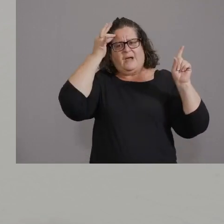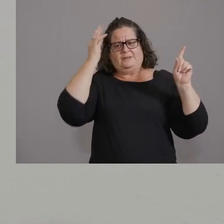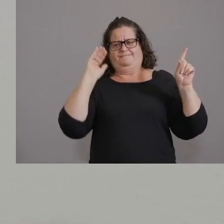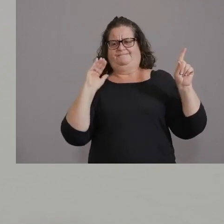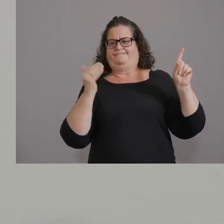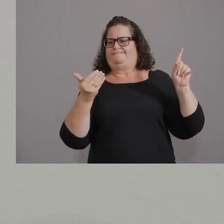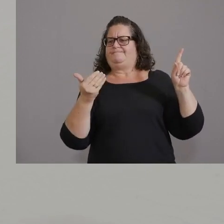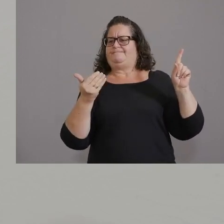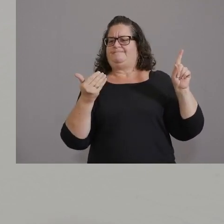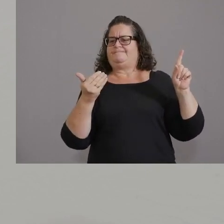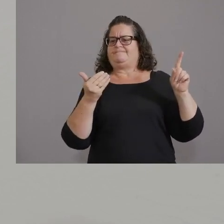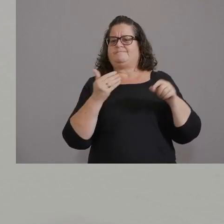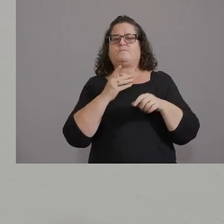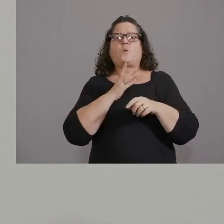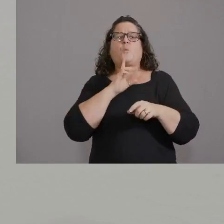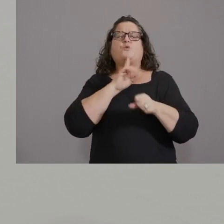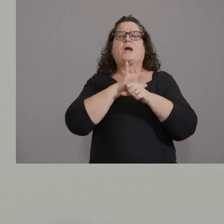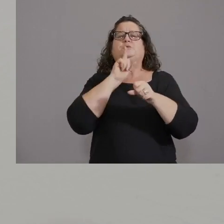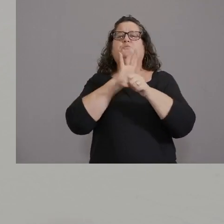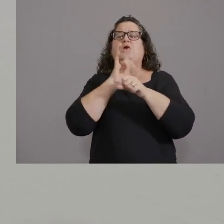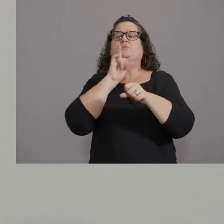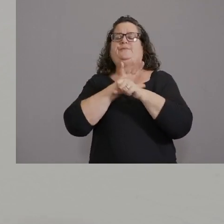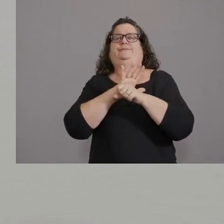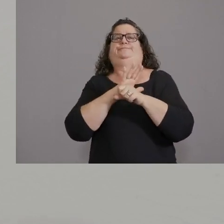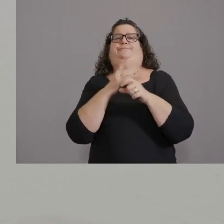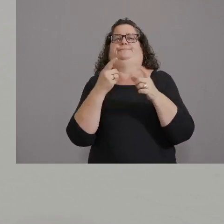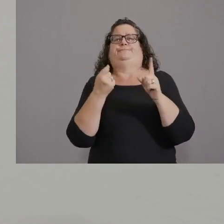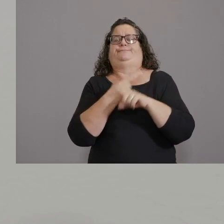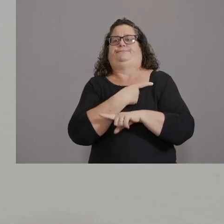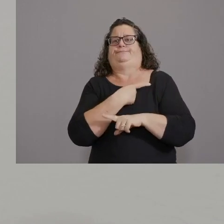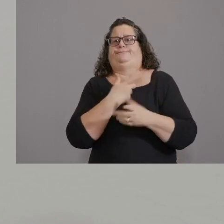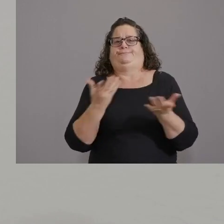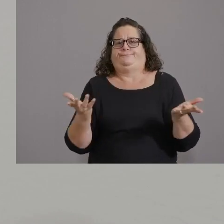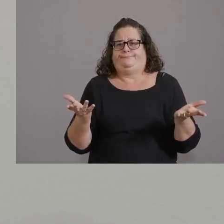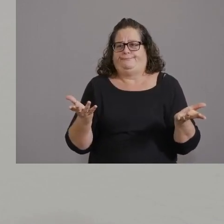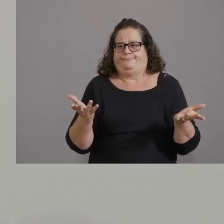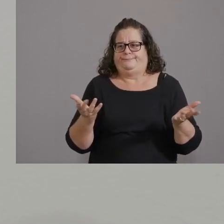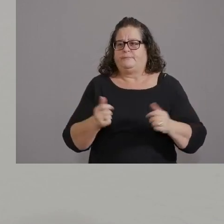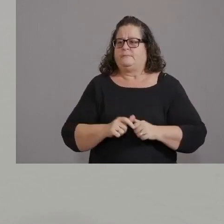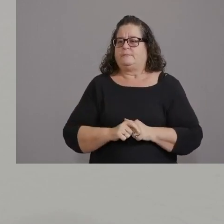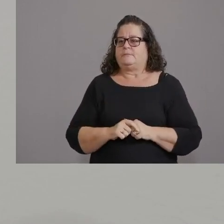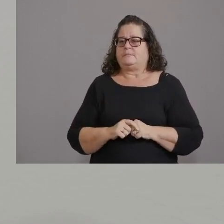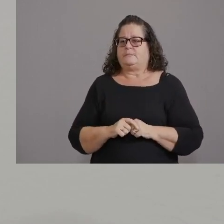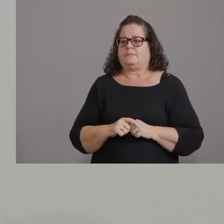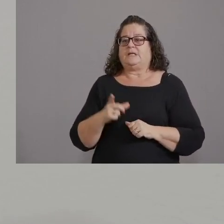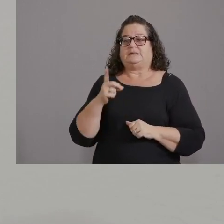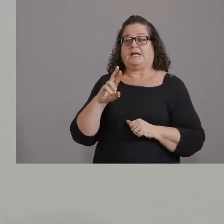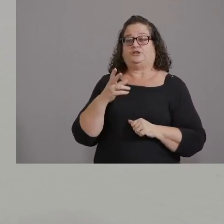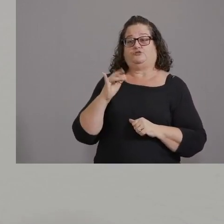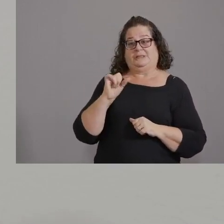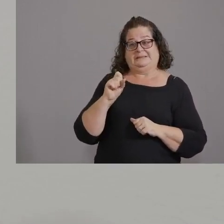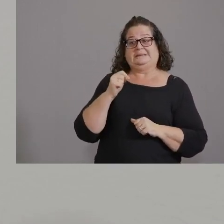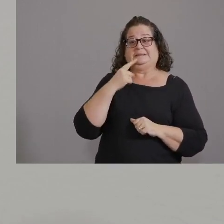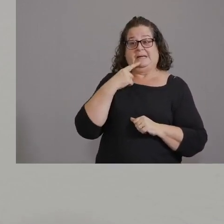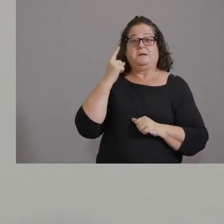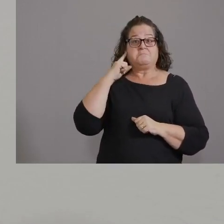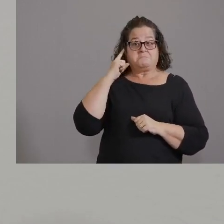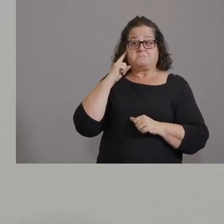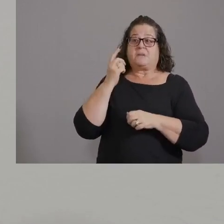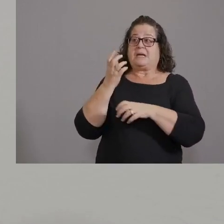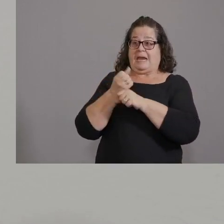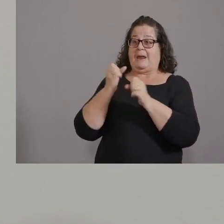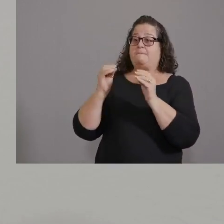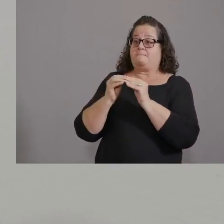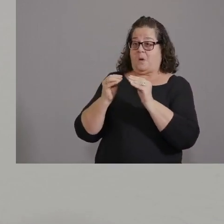So, hearing that we were going to get additional vaccine was very exciting, especially with all of our plans to ramp up. However,